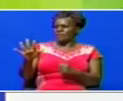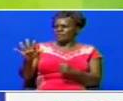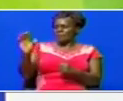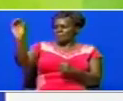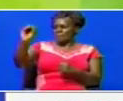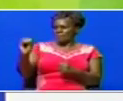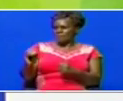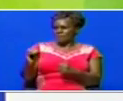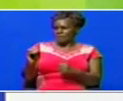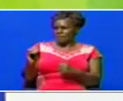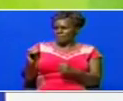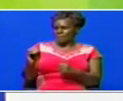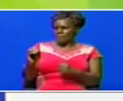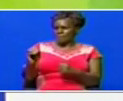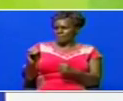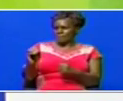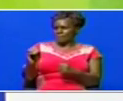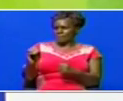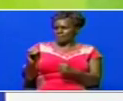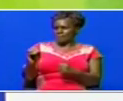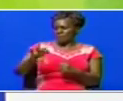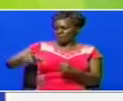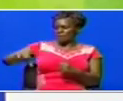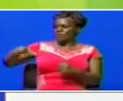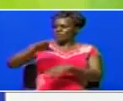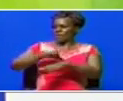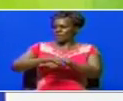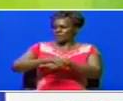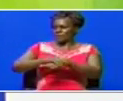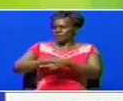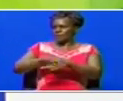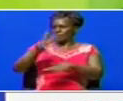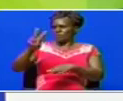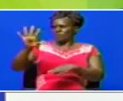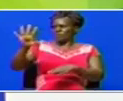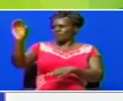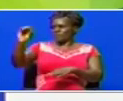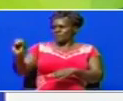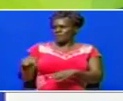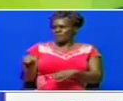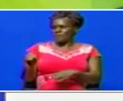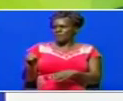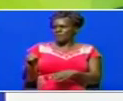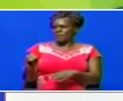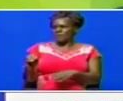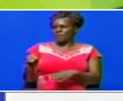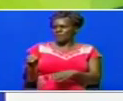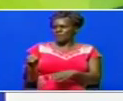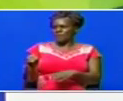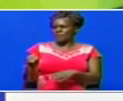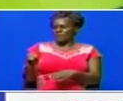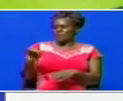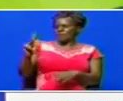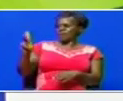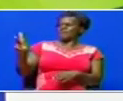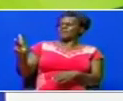11,705%, 0.08%. Counties with at least 25%, zero. Japheth